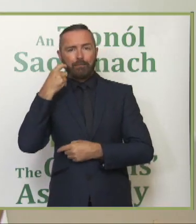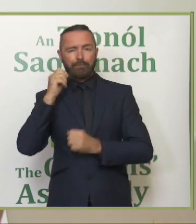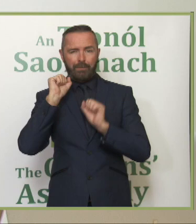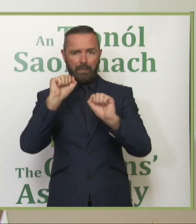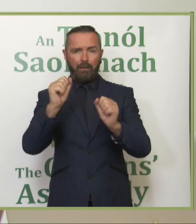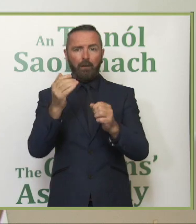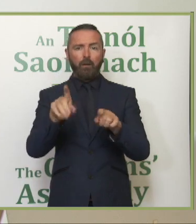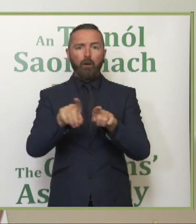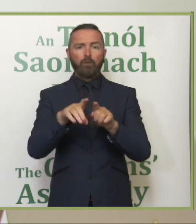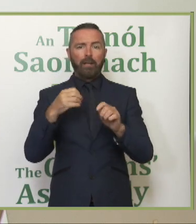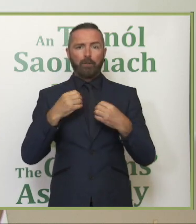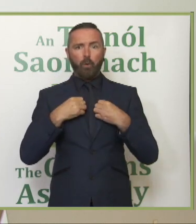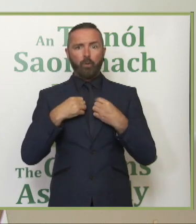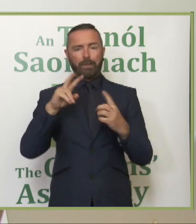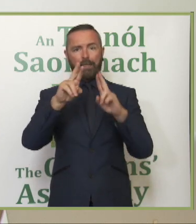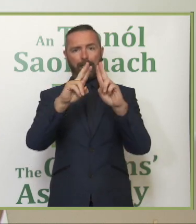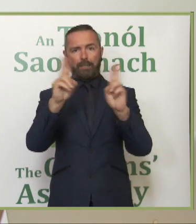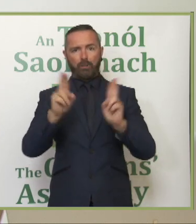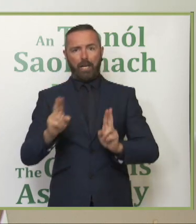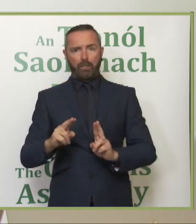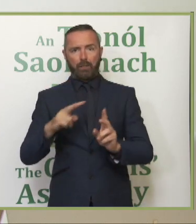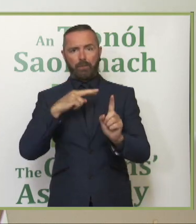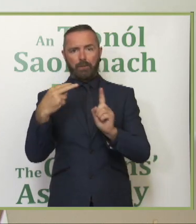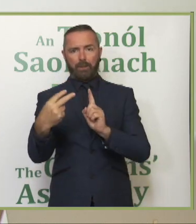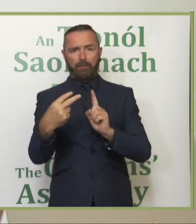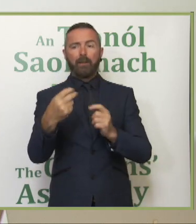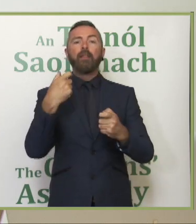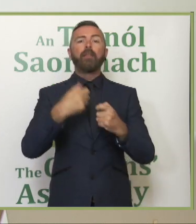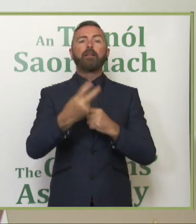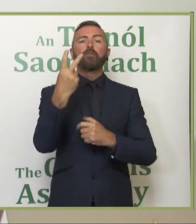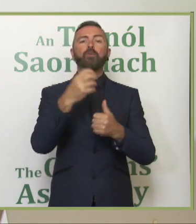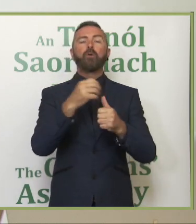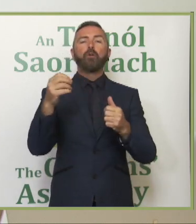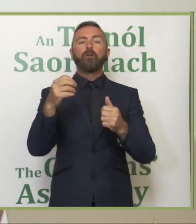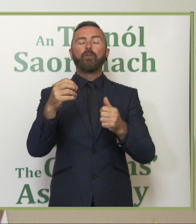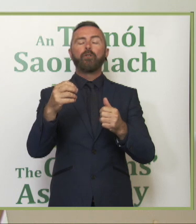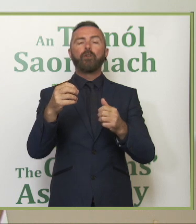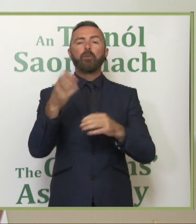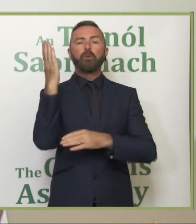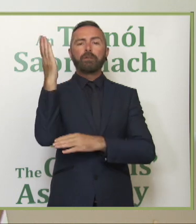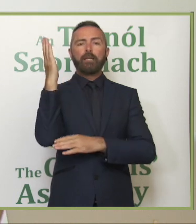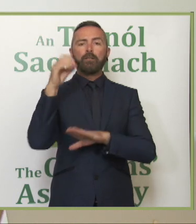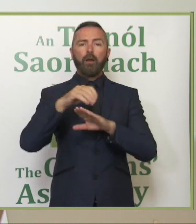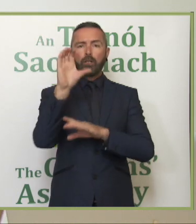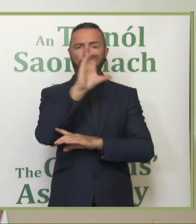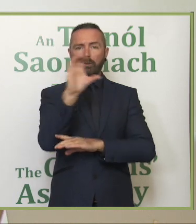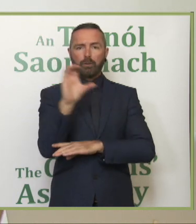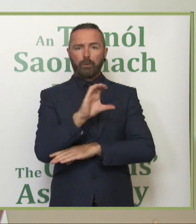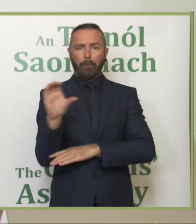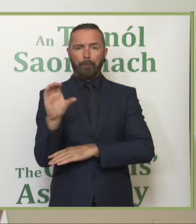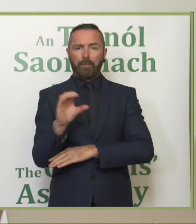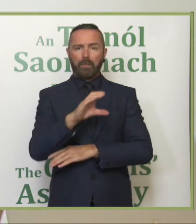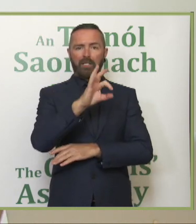as well. Two other presenters who should be on Zoom, if we have them on Zoom, hopefully. Two other presenters,